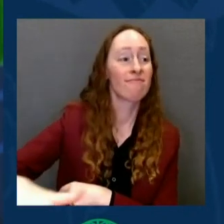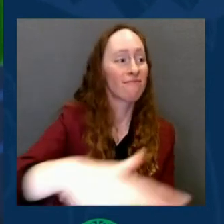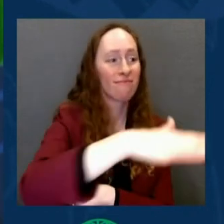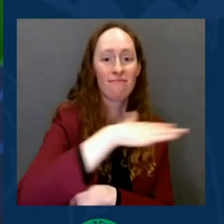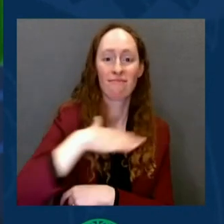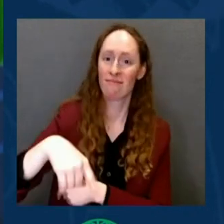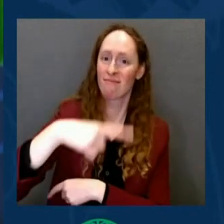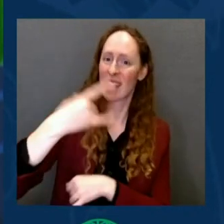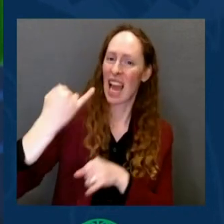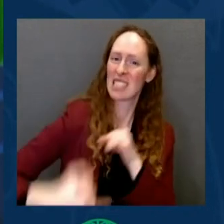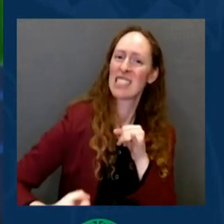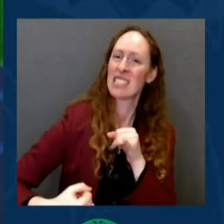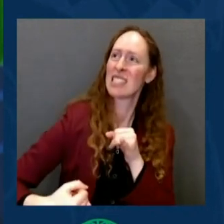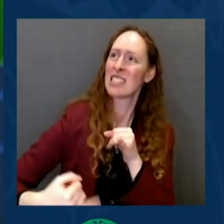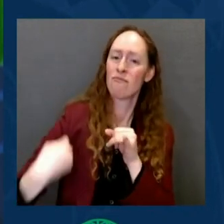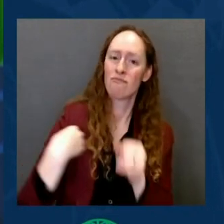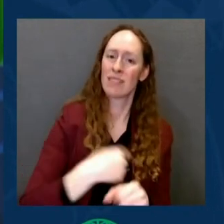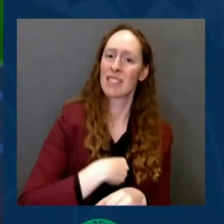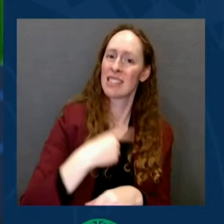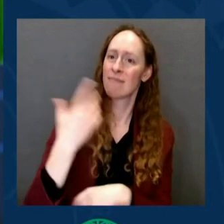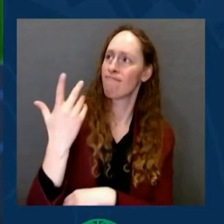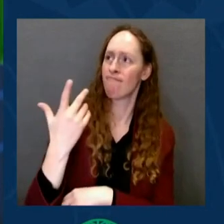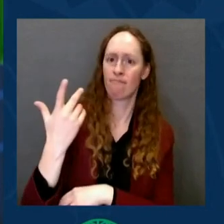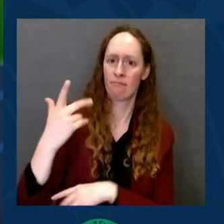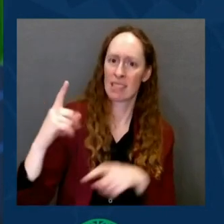are to be begun.